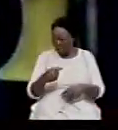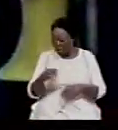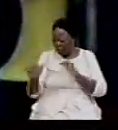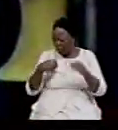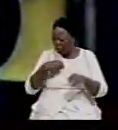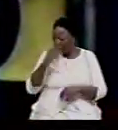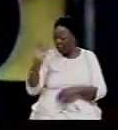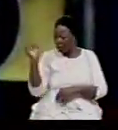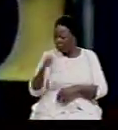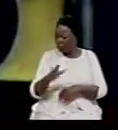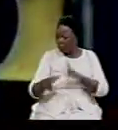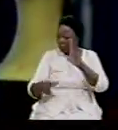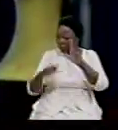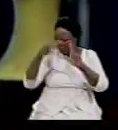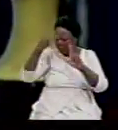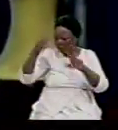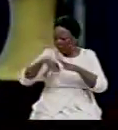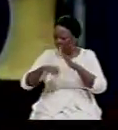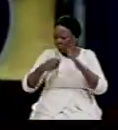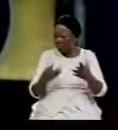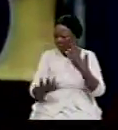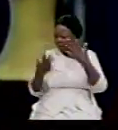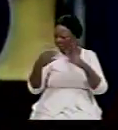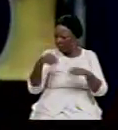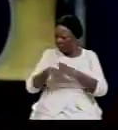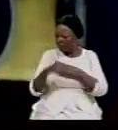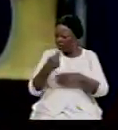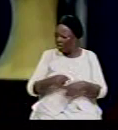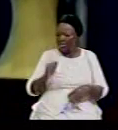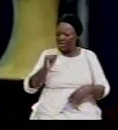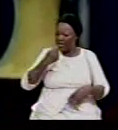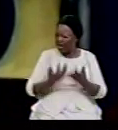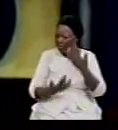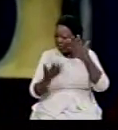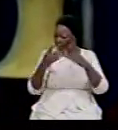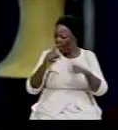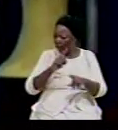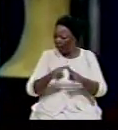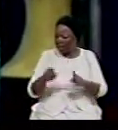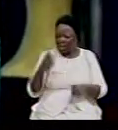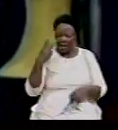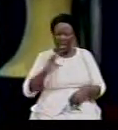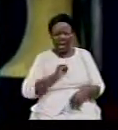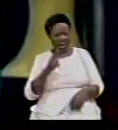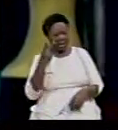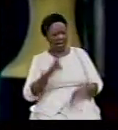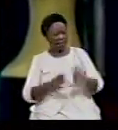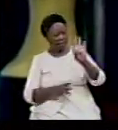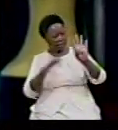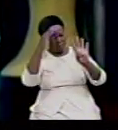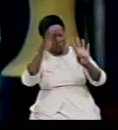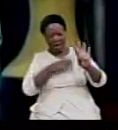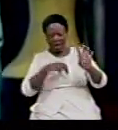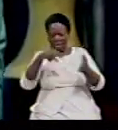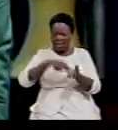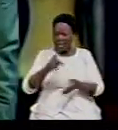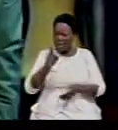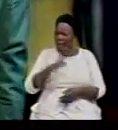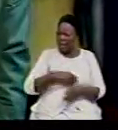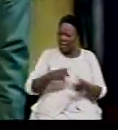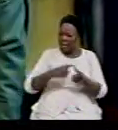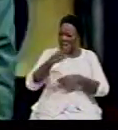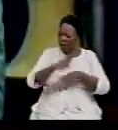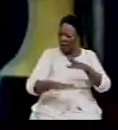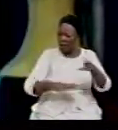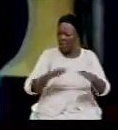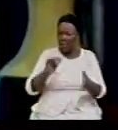men into the fire, into the furnace? Behold, I see four men, and they stand up, and they are walking. That's